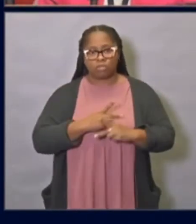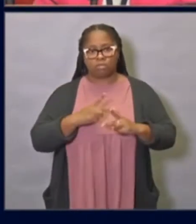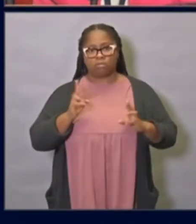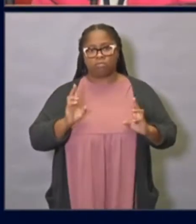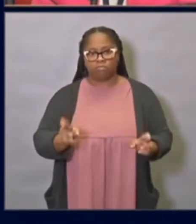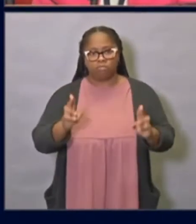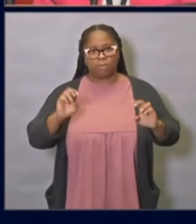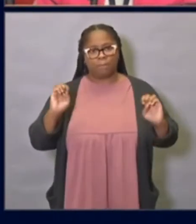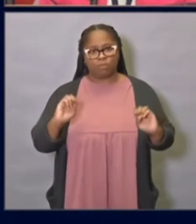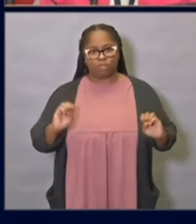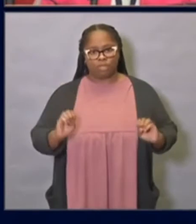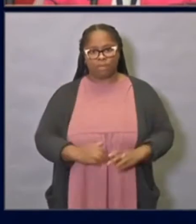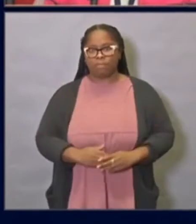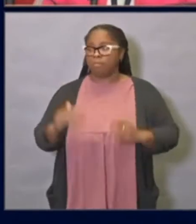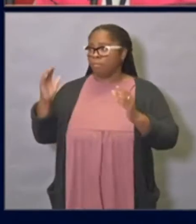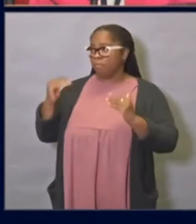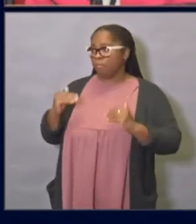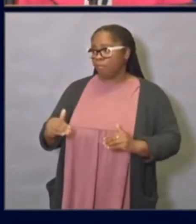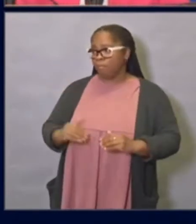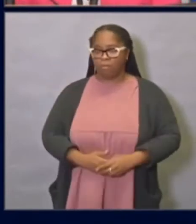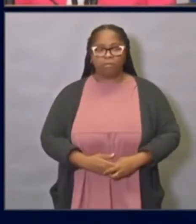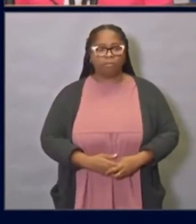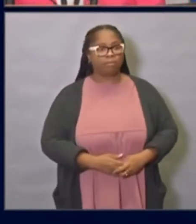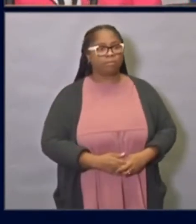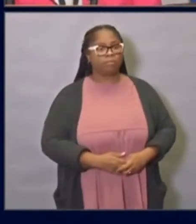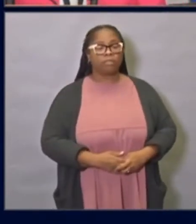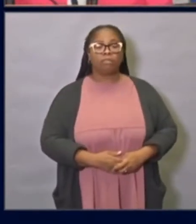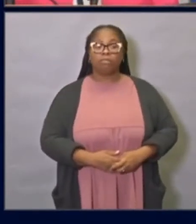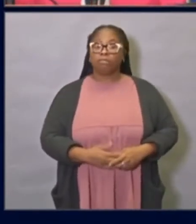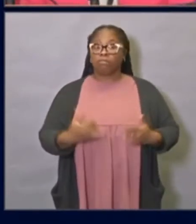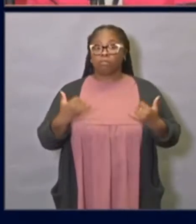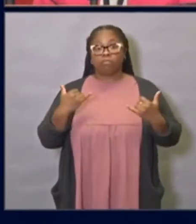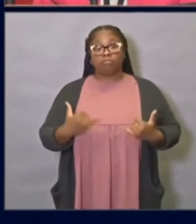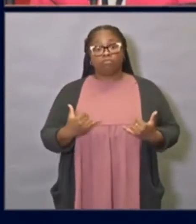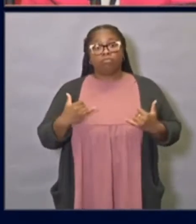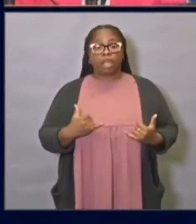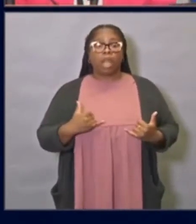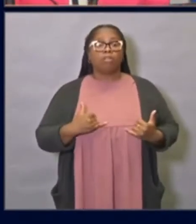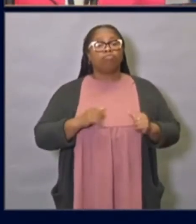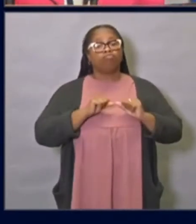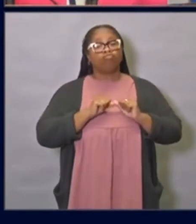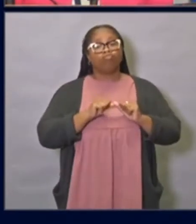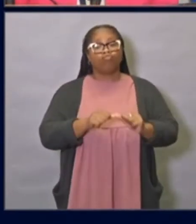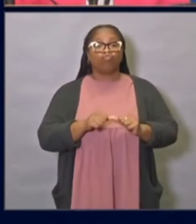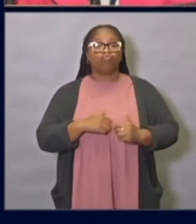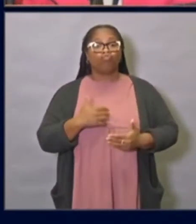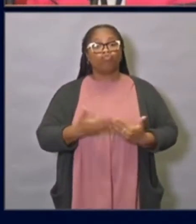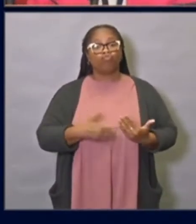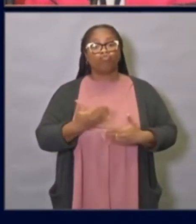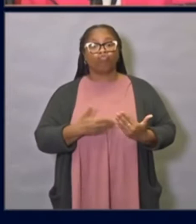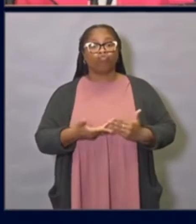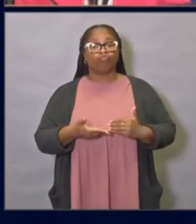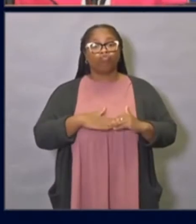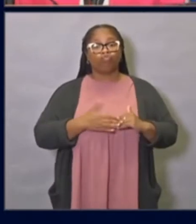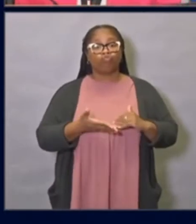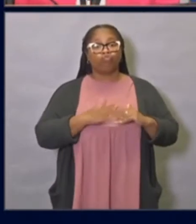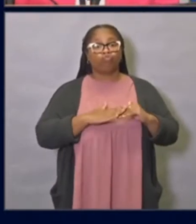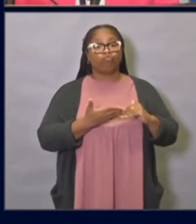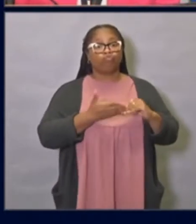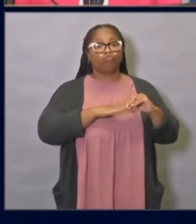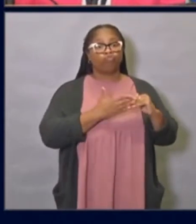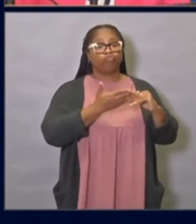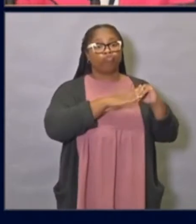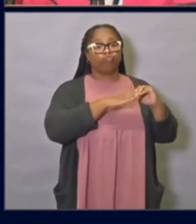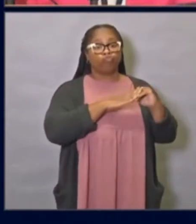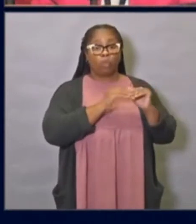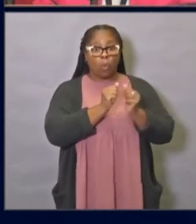slide. If we continue at the rate of increase in cases and hospitalizations that